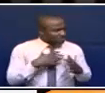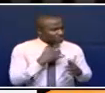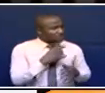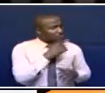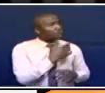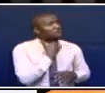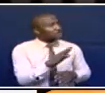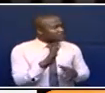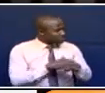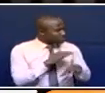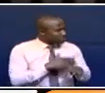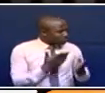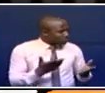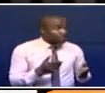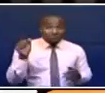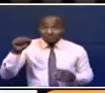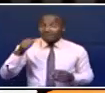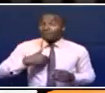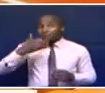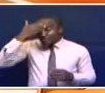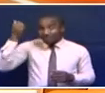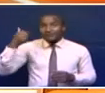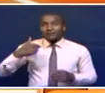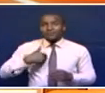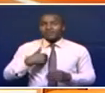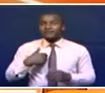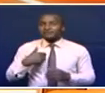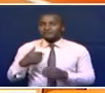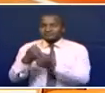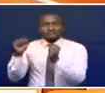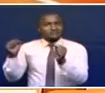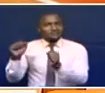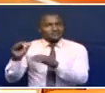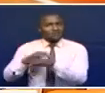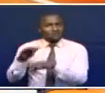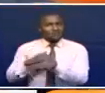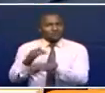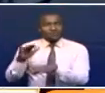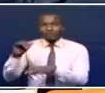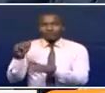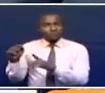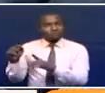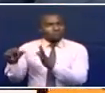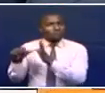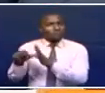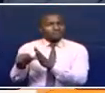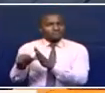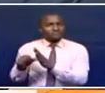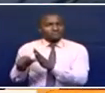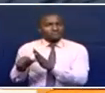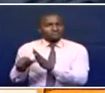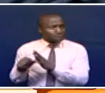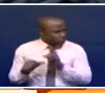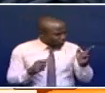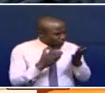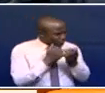hated Kikuyus. Yeah, imagine. And they forgot that I saved the Kikuyus from the slaughter. How would I How did you save them?